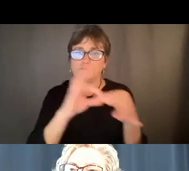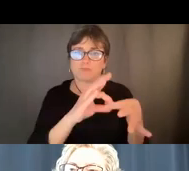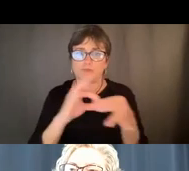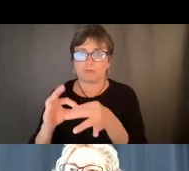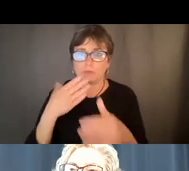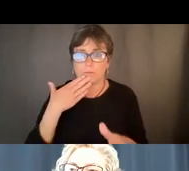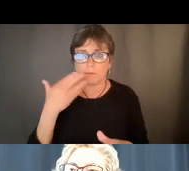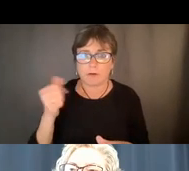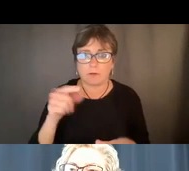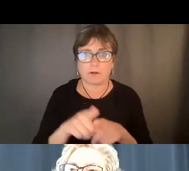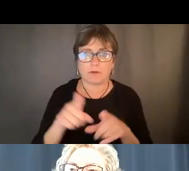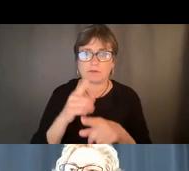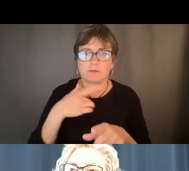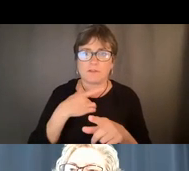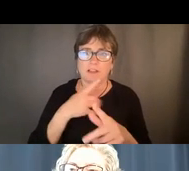fostered.